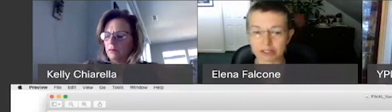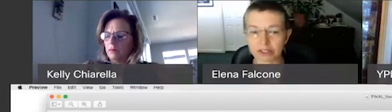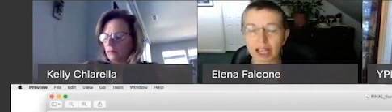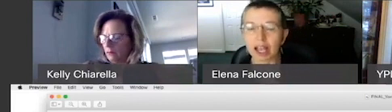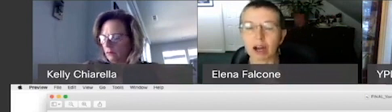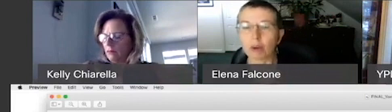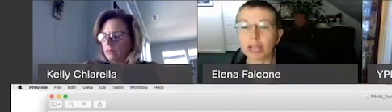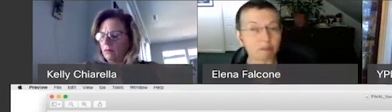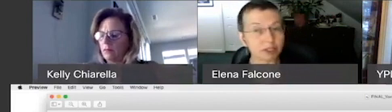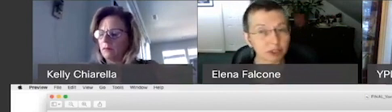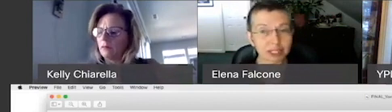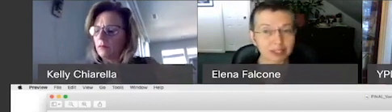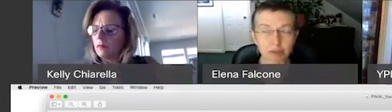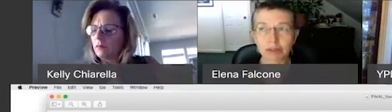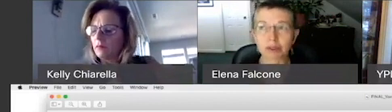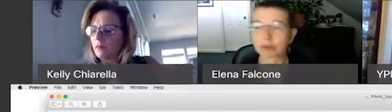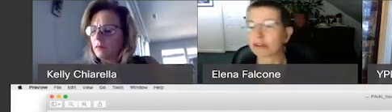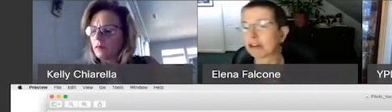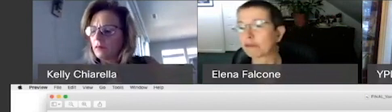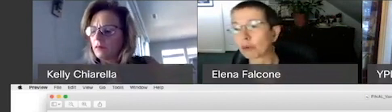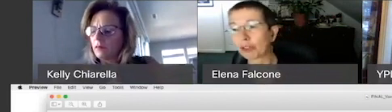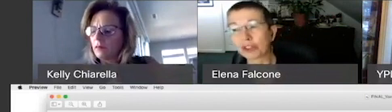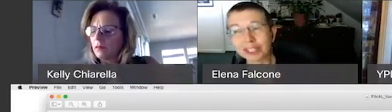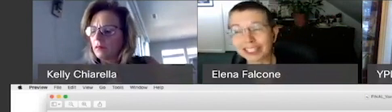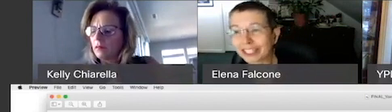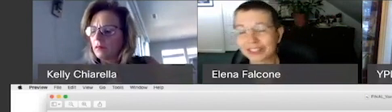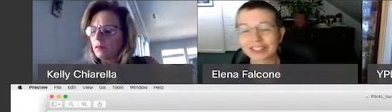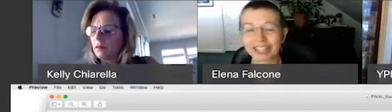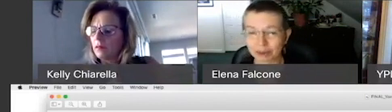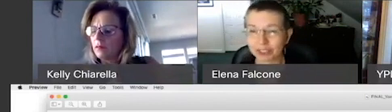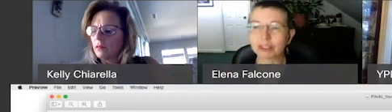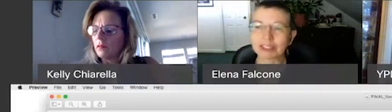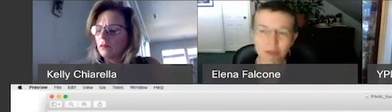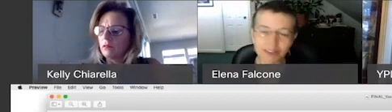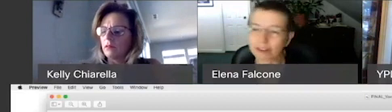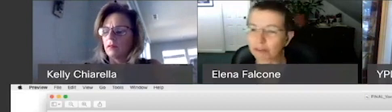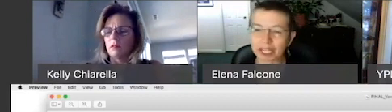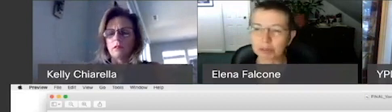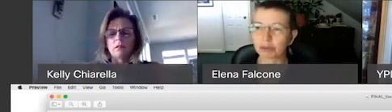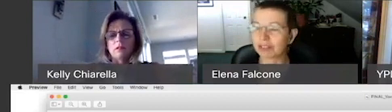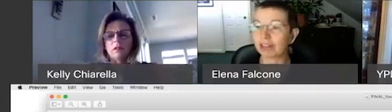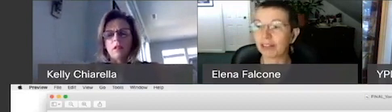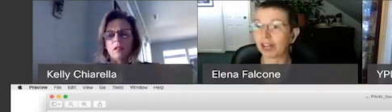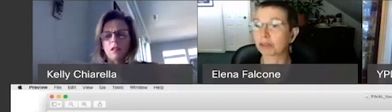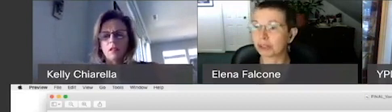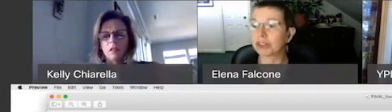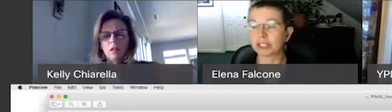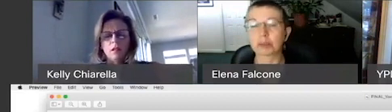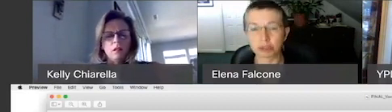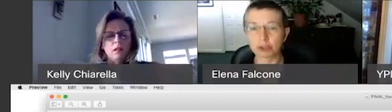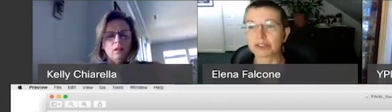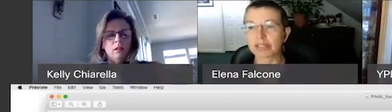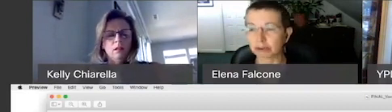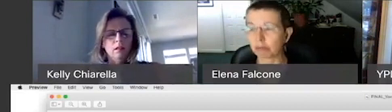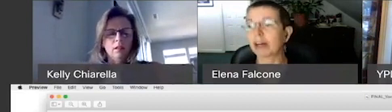COVID-19 crisis. We have been doing this program for more than 20 years in the county, but we've never had the opportunity